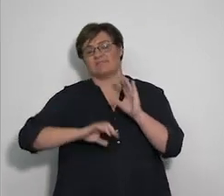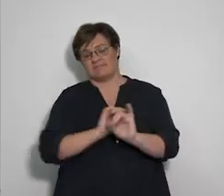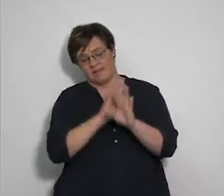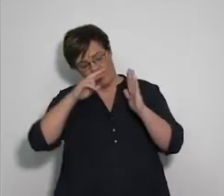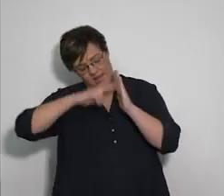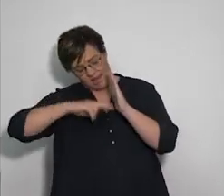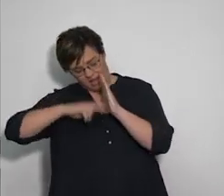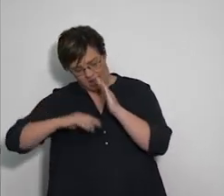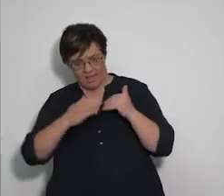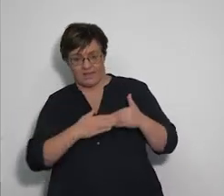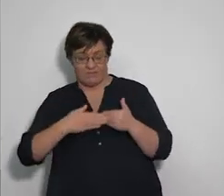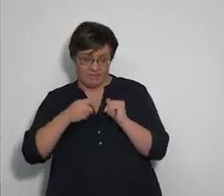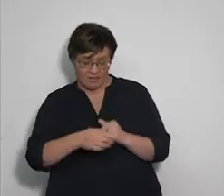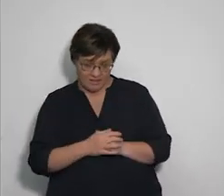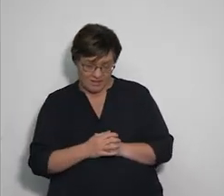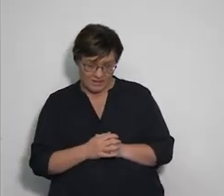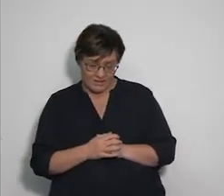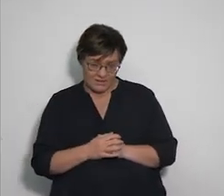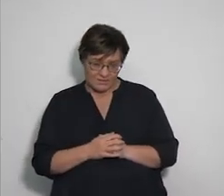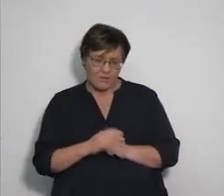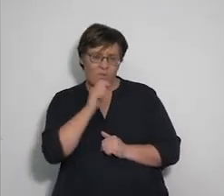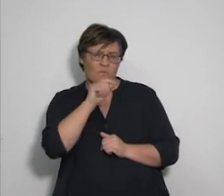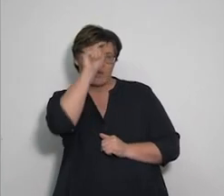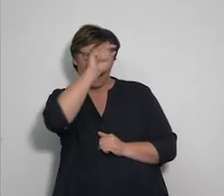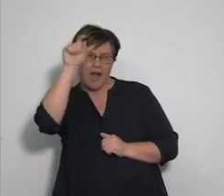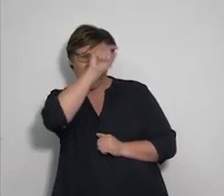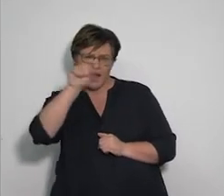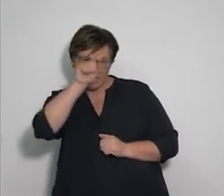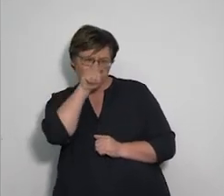to read. Read it carefully. Use